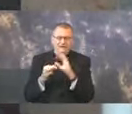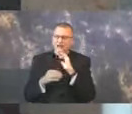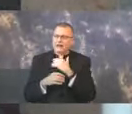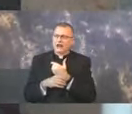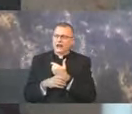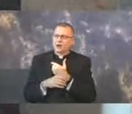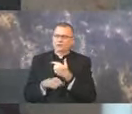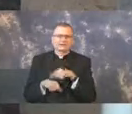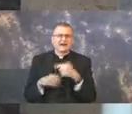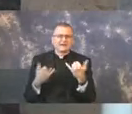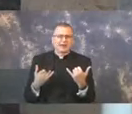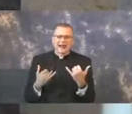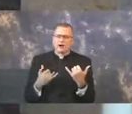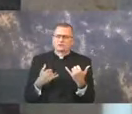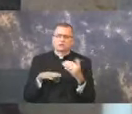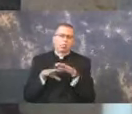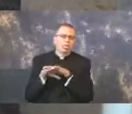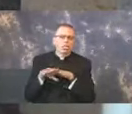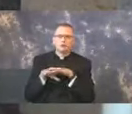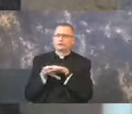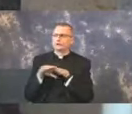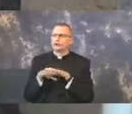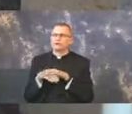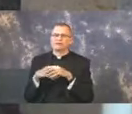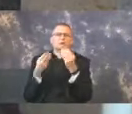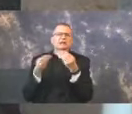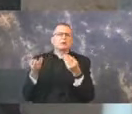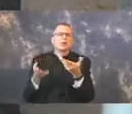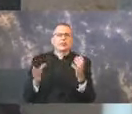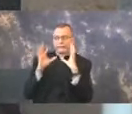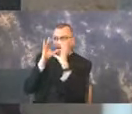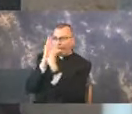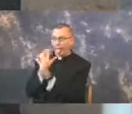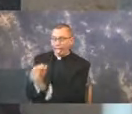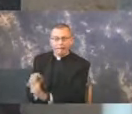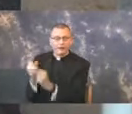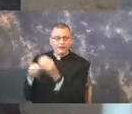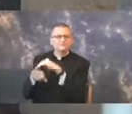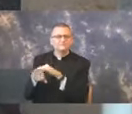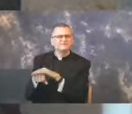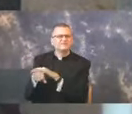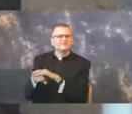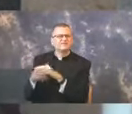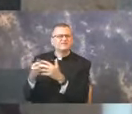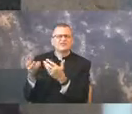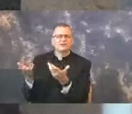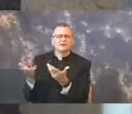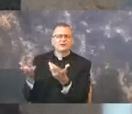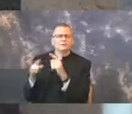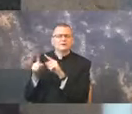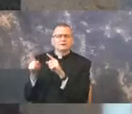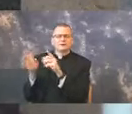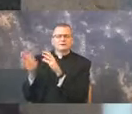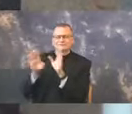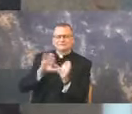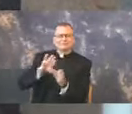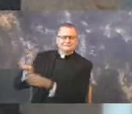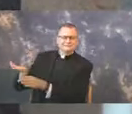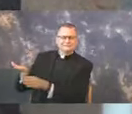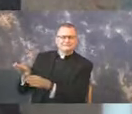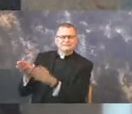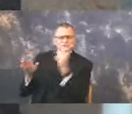its materialism, its shallowness at times of life, its distractions from God, needs to reflect again that God is the purpose of every